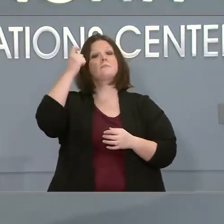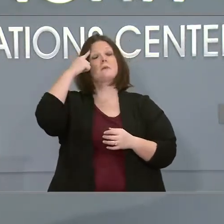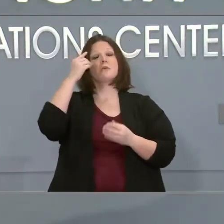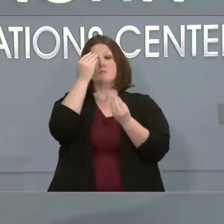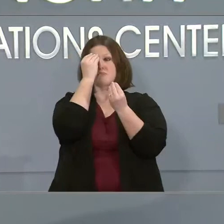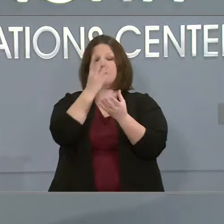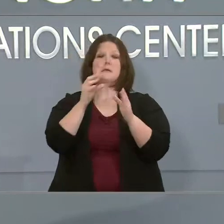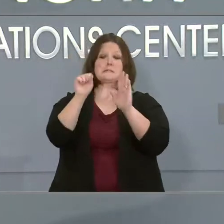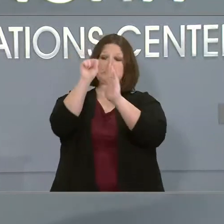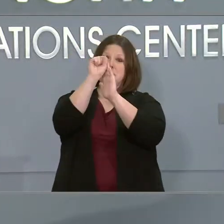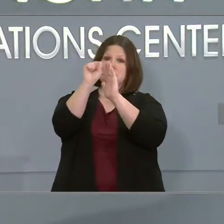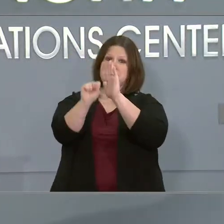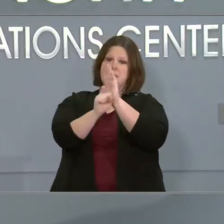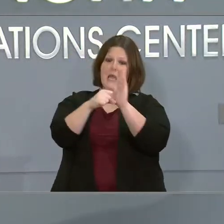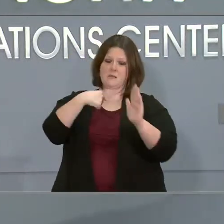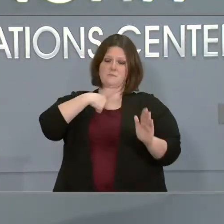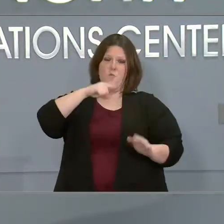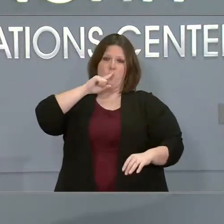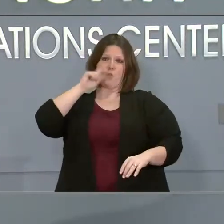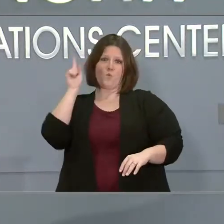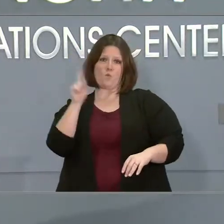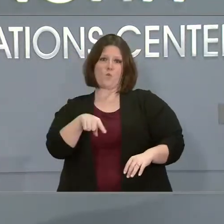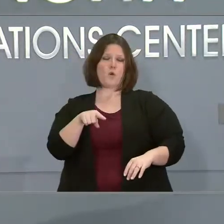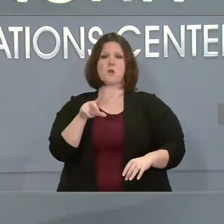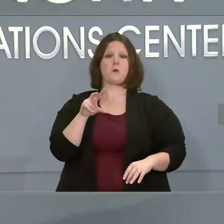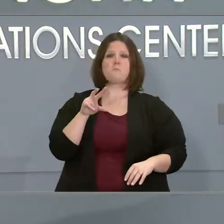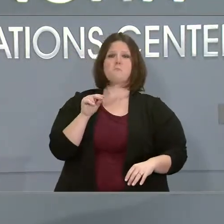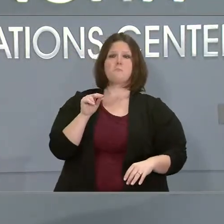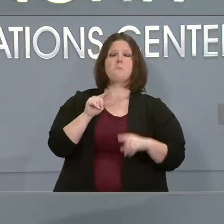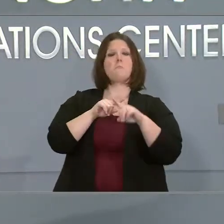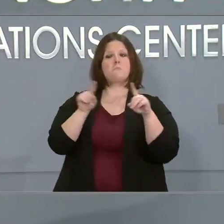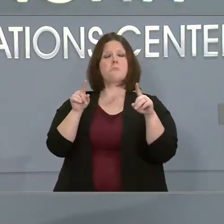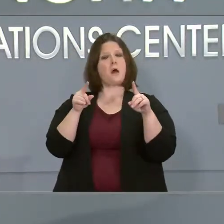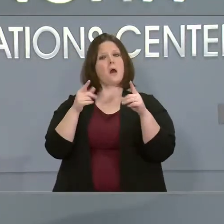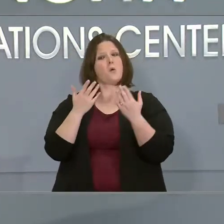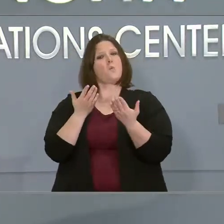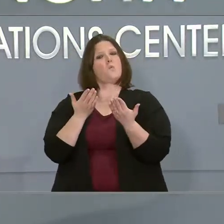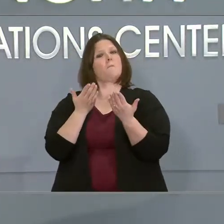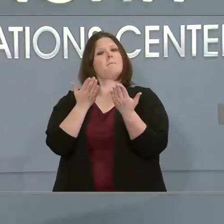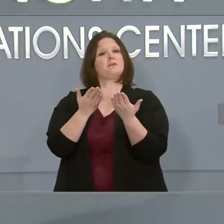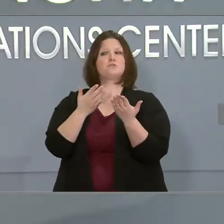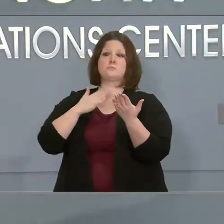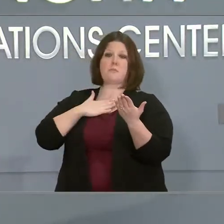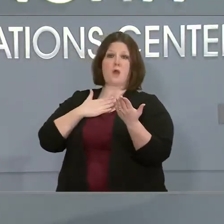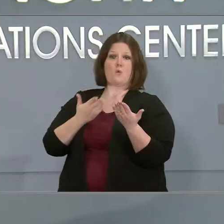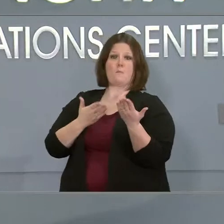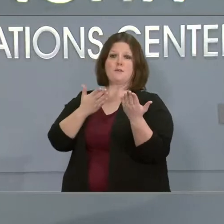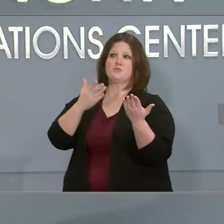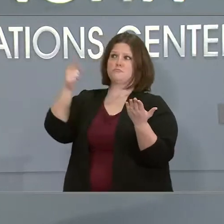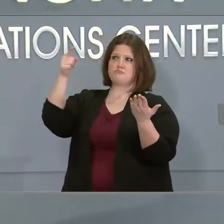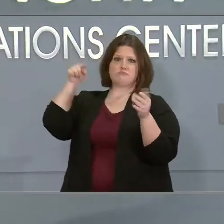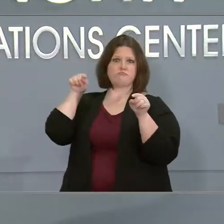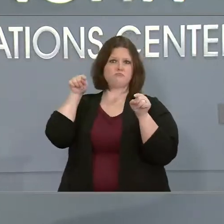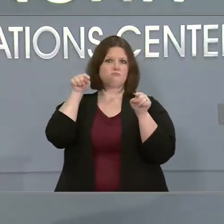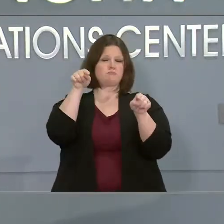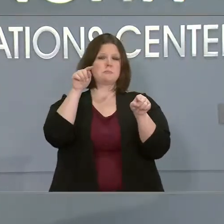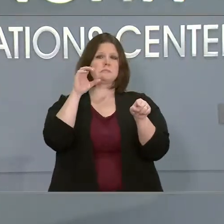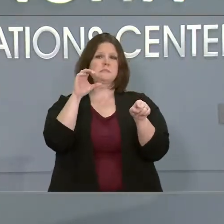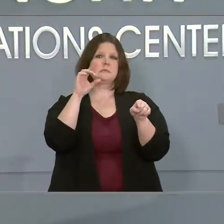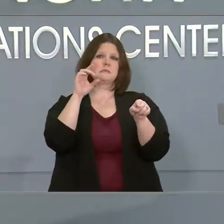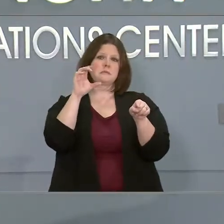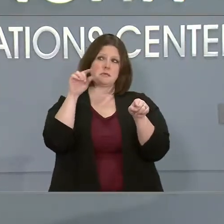mandates in effect. We have recommendations which closely follow the CDC recommendations. I would expect we